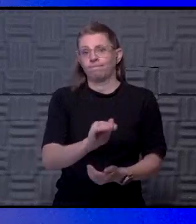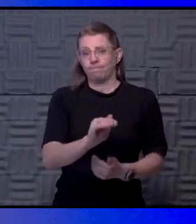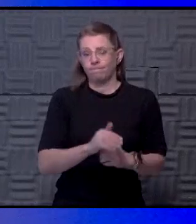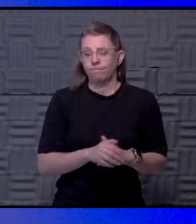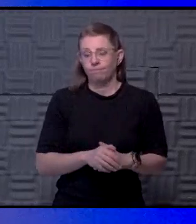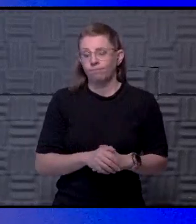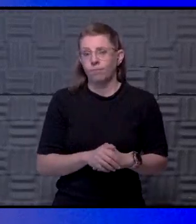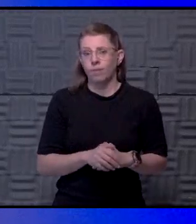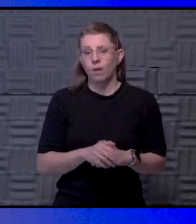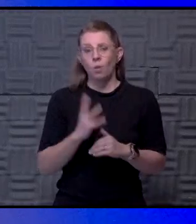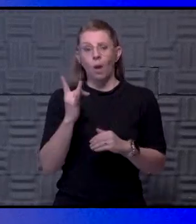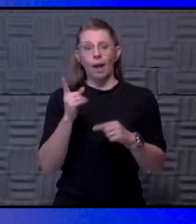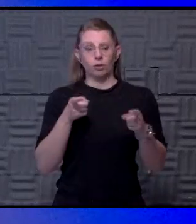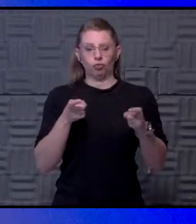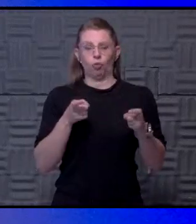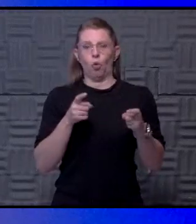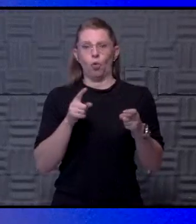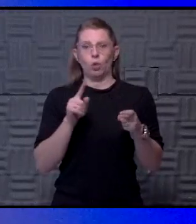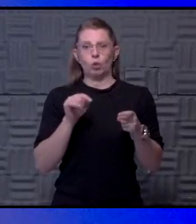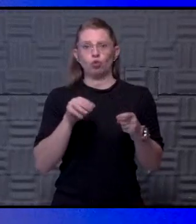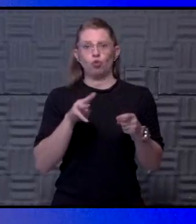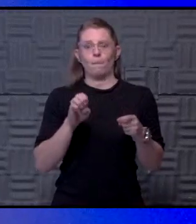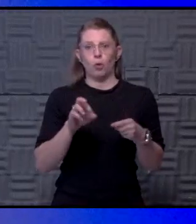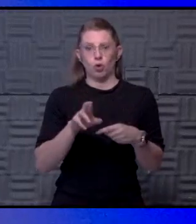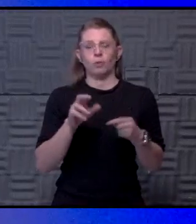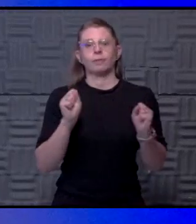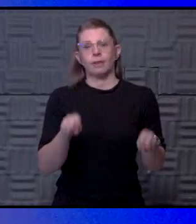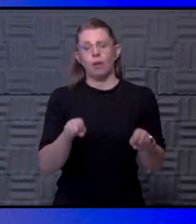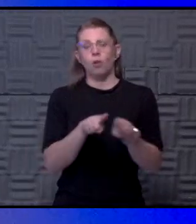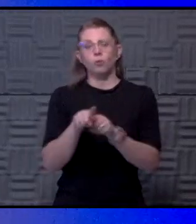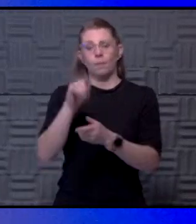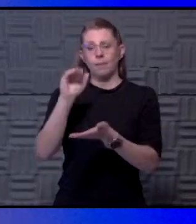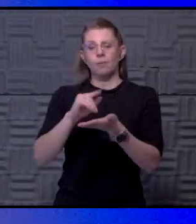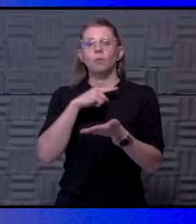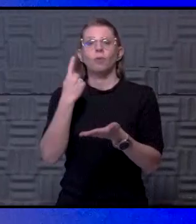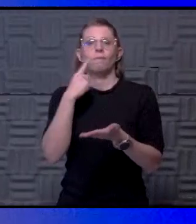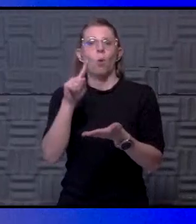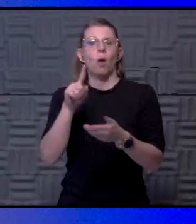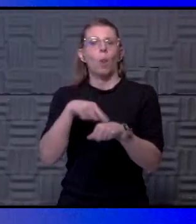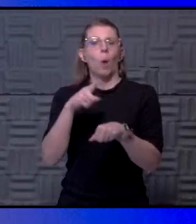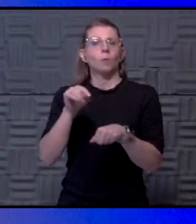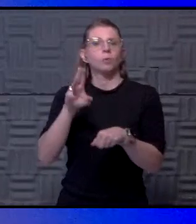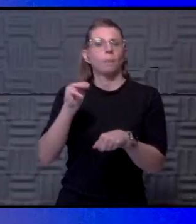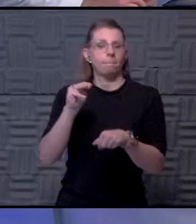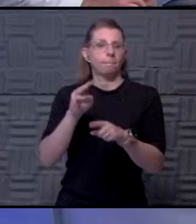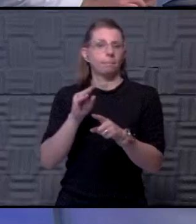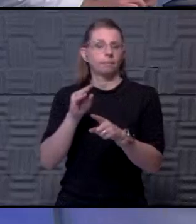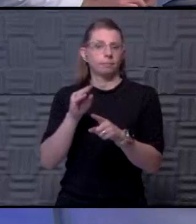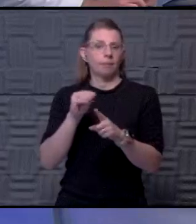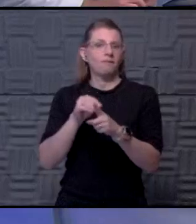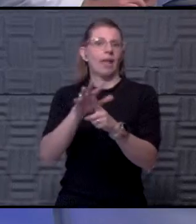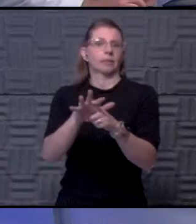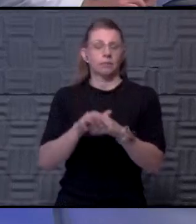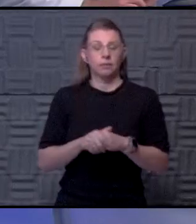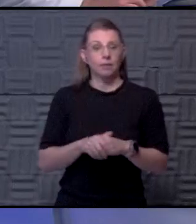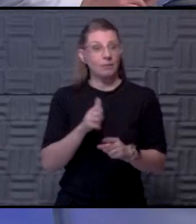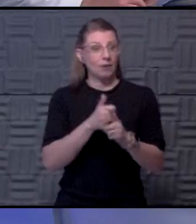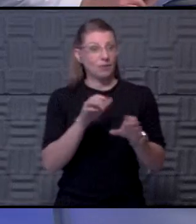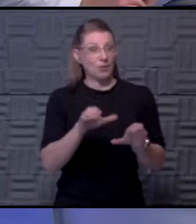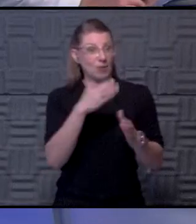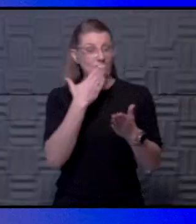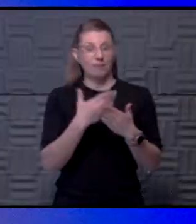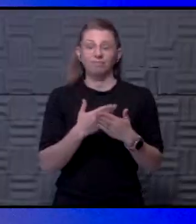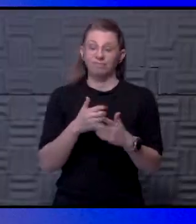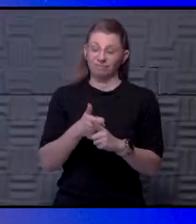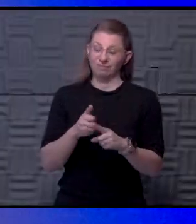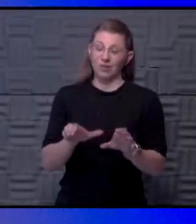the chance of controlling tumor, but at the same time minimizing the risk of long-term effects. So, and he's doing well. He's doing